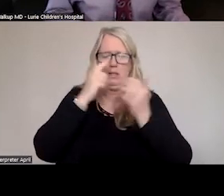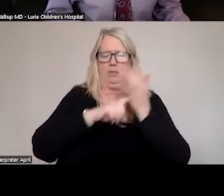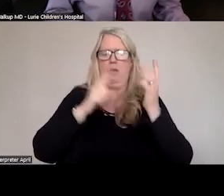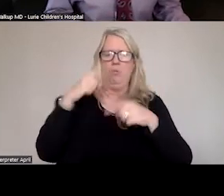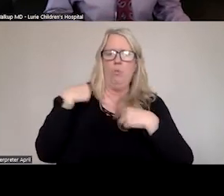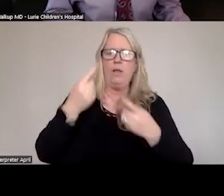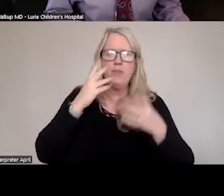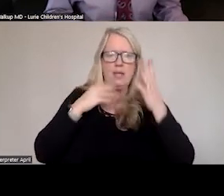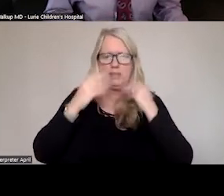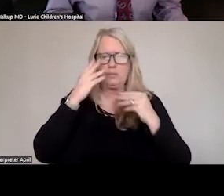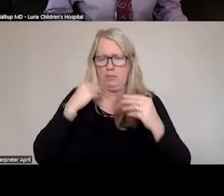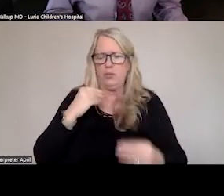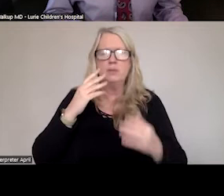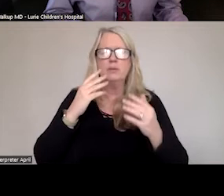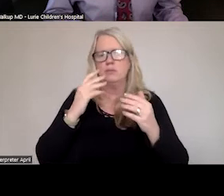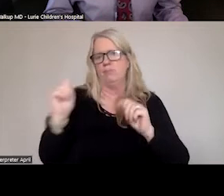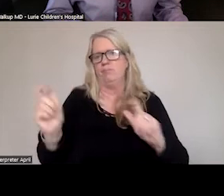experienced traumatically. Next slide.